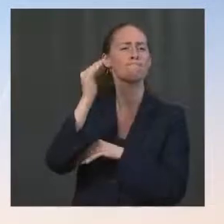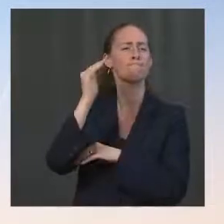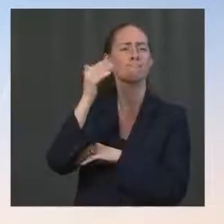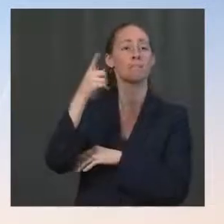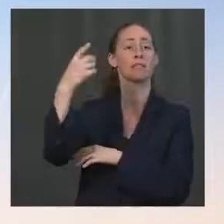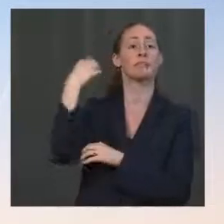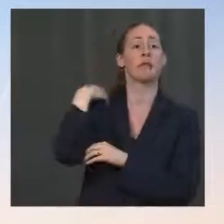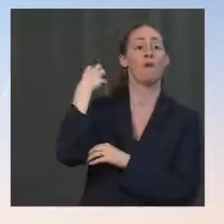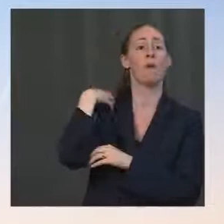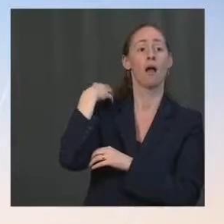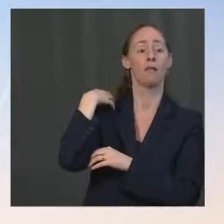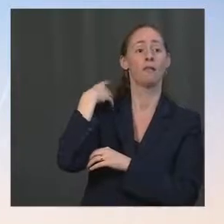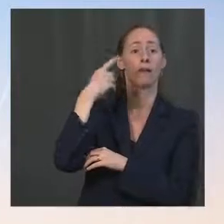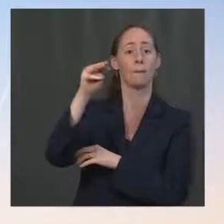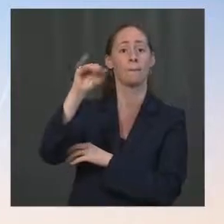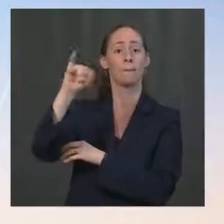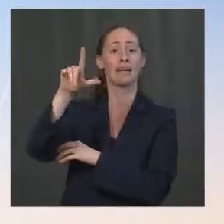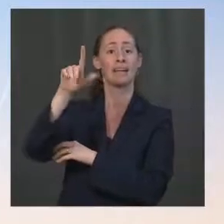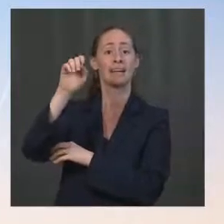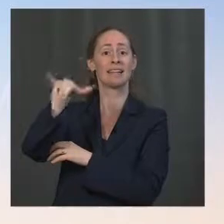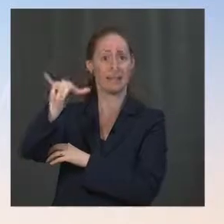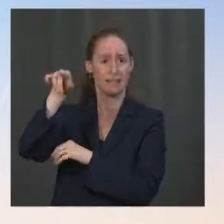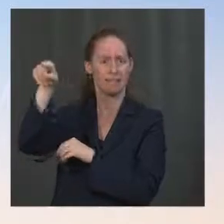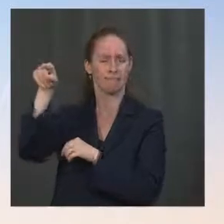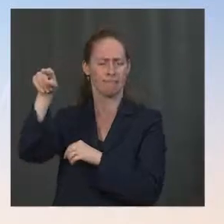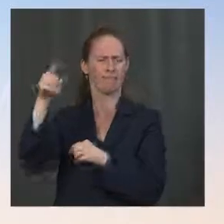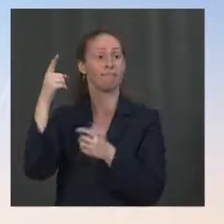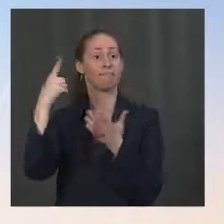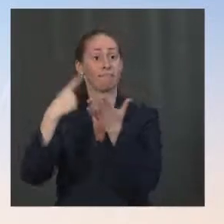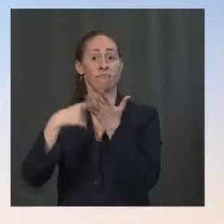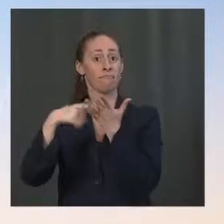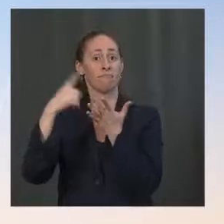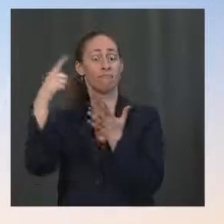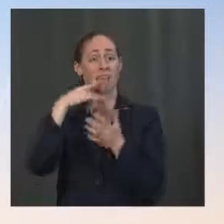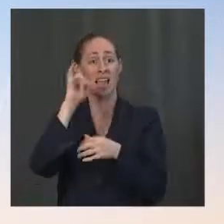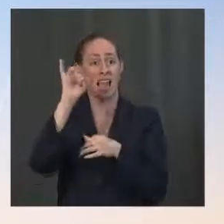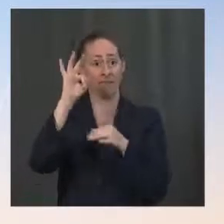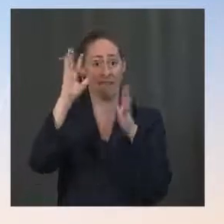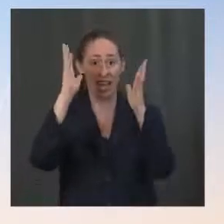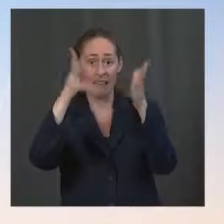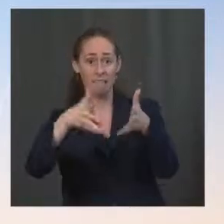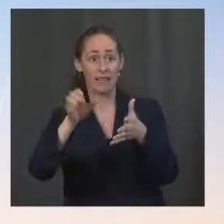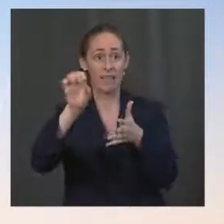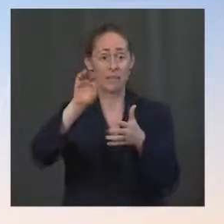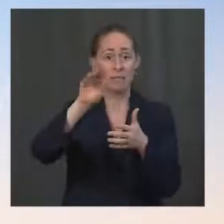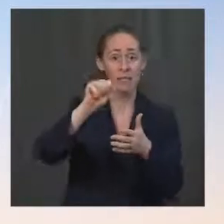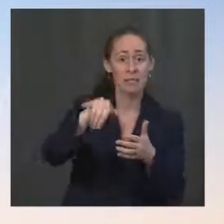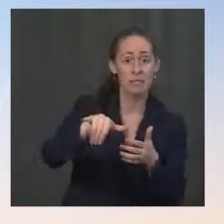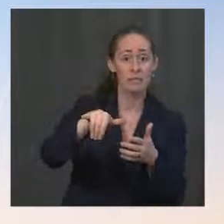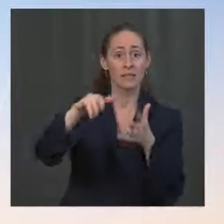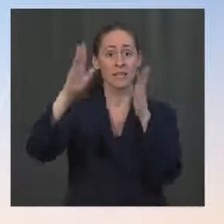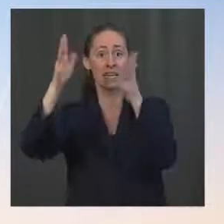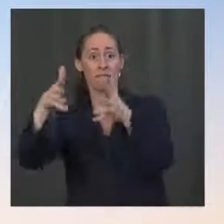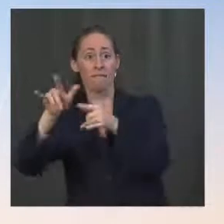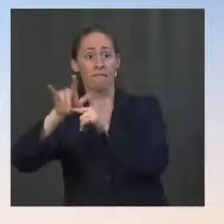"If we were to keep both Bagram and the embassy going, that would be a significant number of military forces that would have exceeded